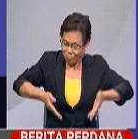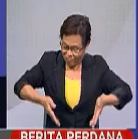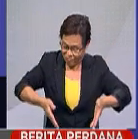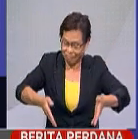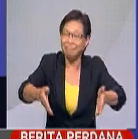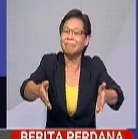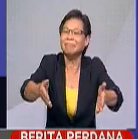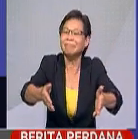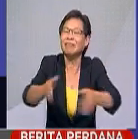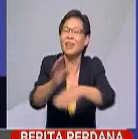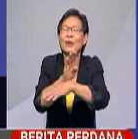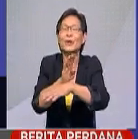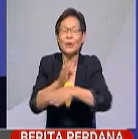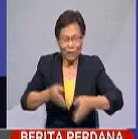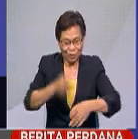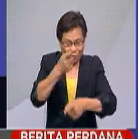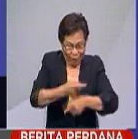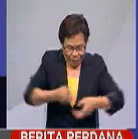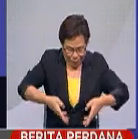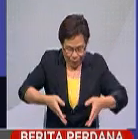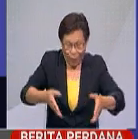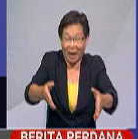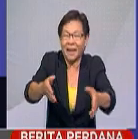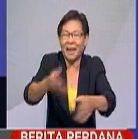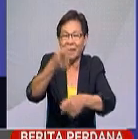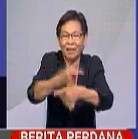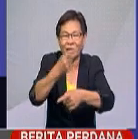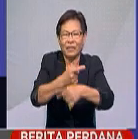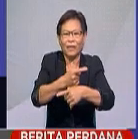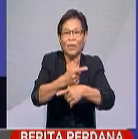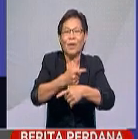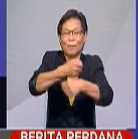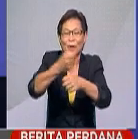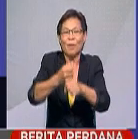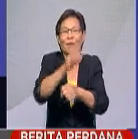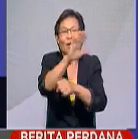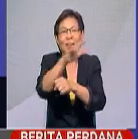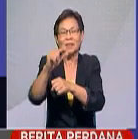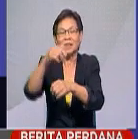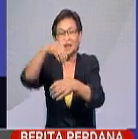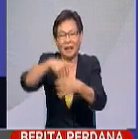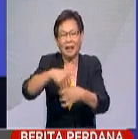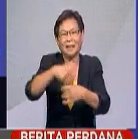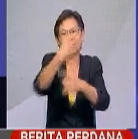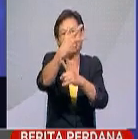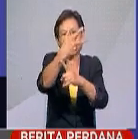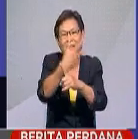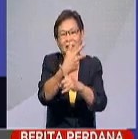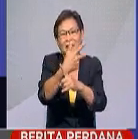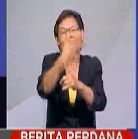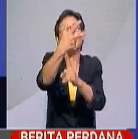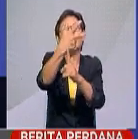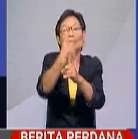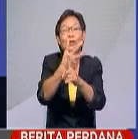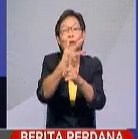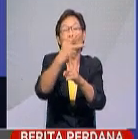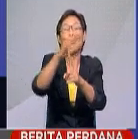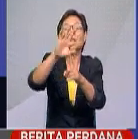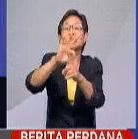to commercially roll out 5G in the third quarter of